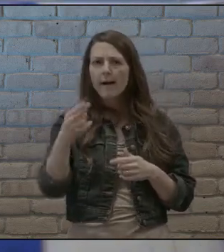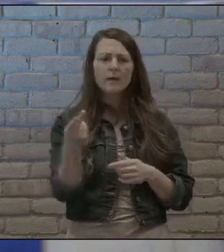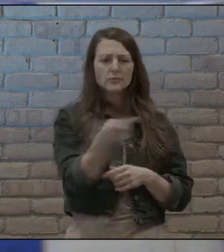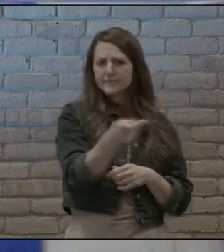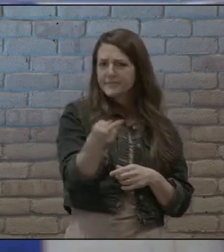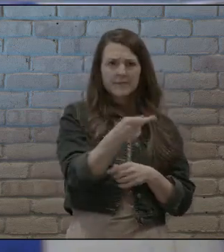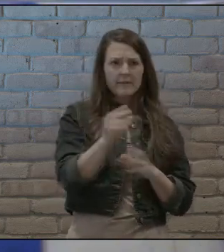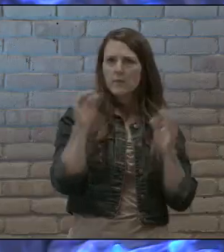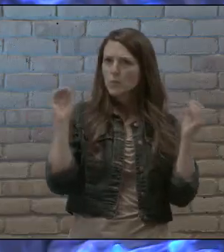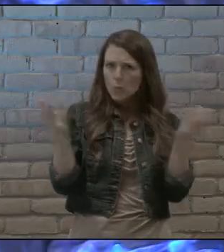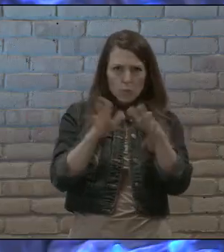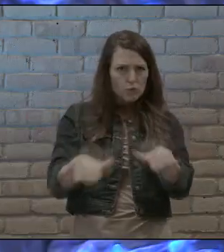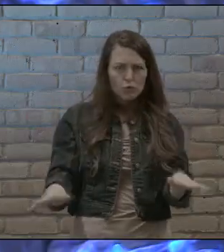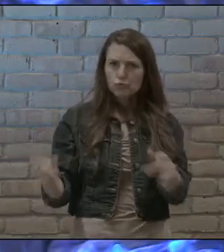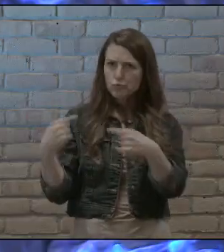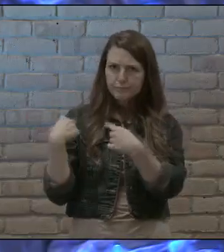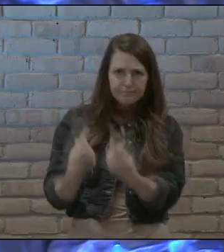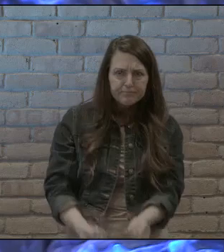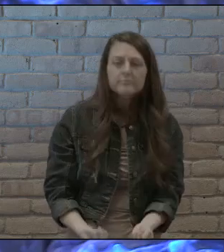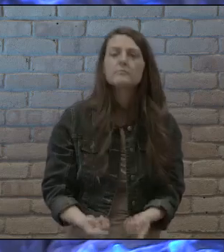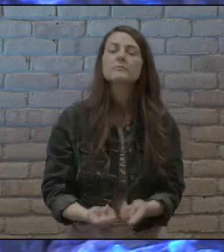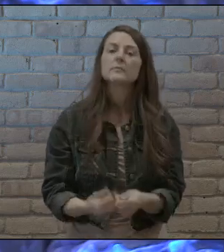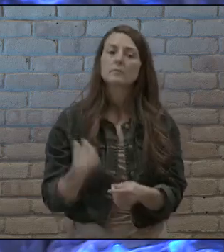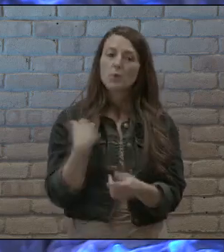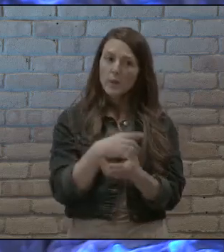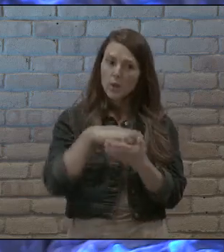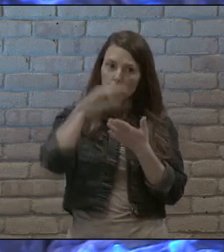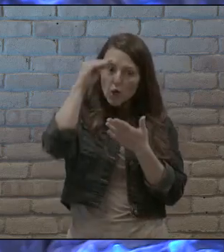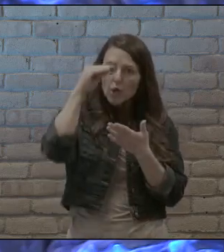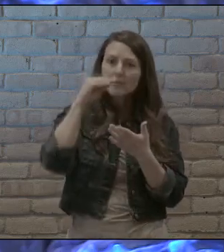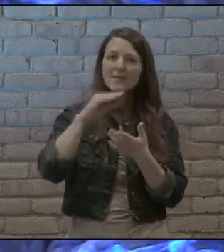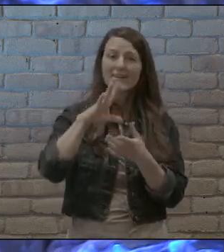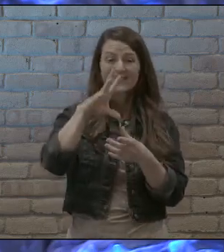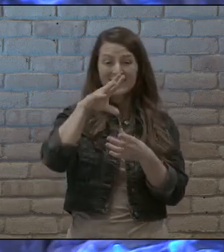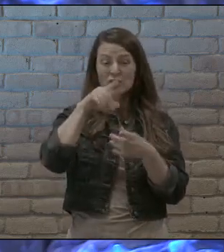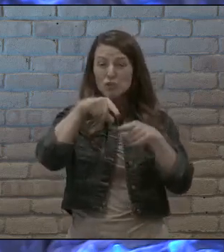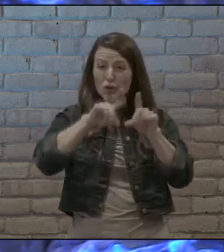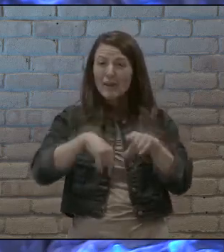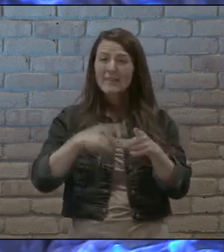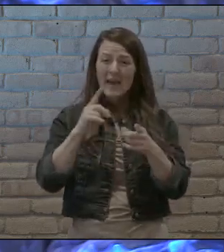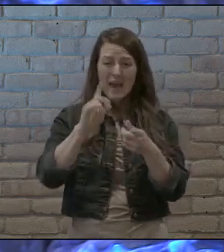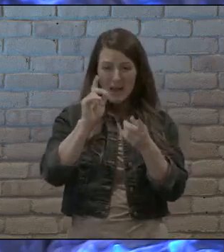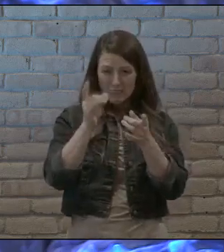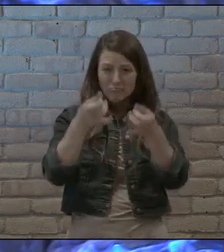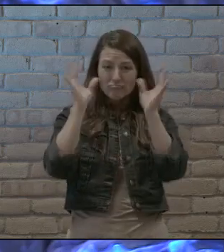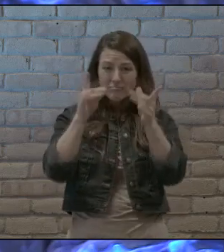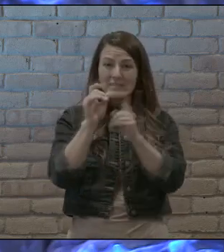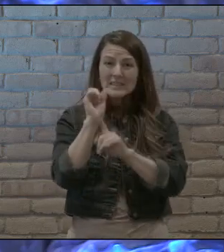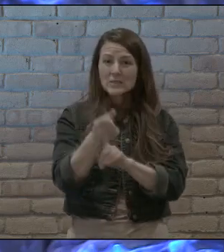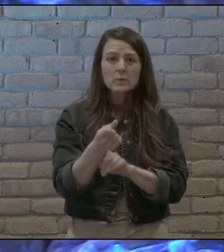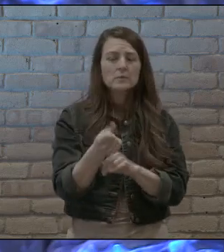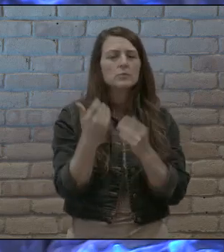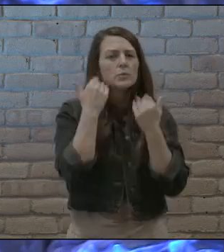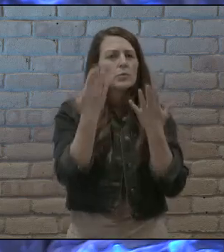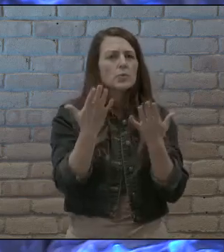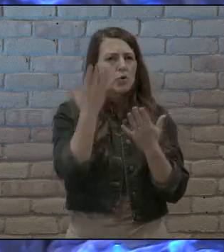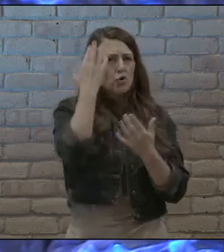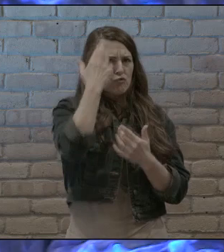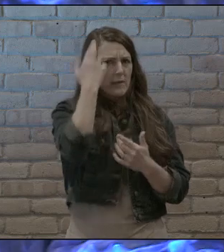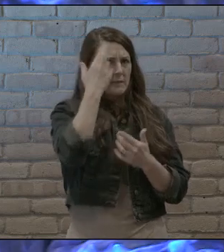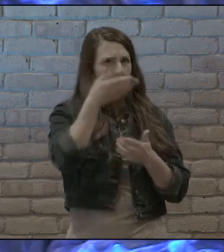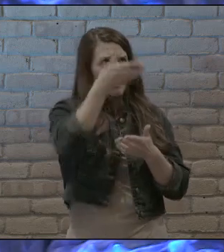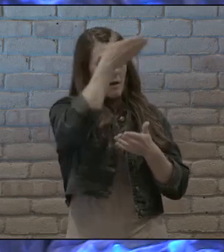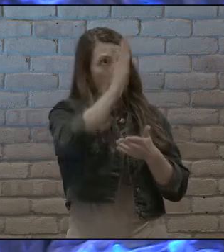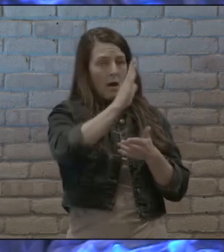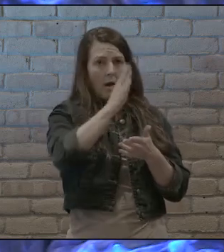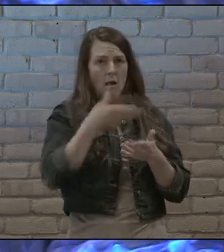child. And what we learned is that in the midst of crisis, we won't always get the answer as to why God allows it, but we